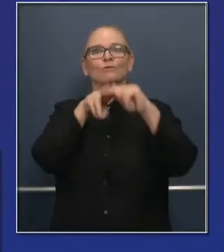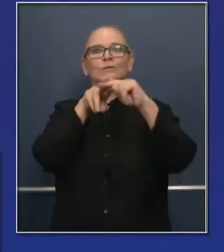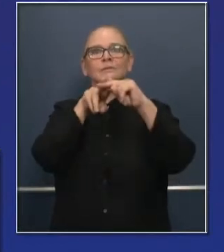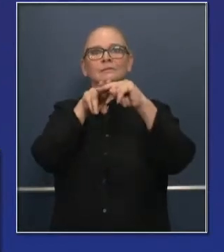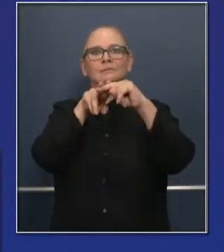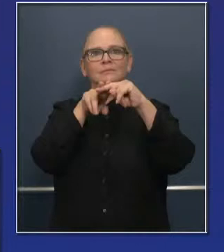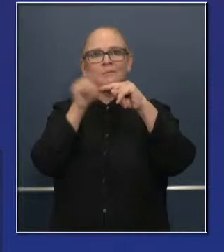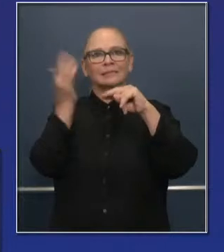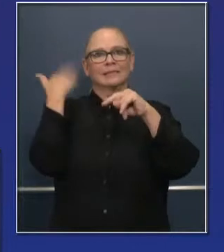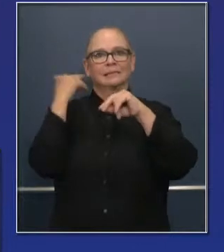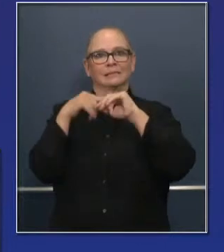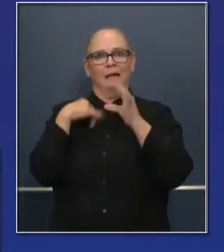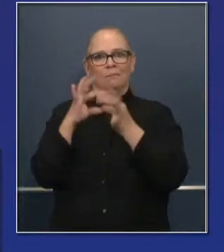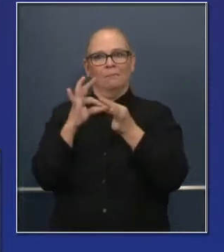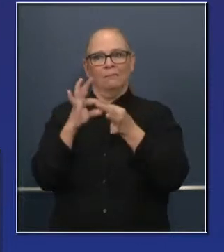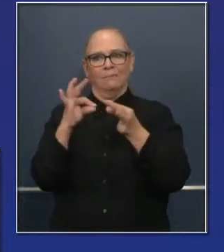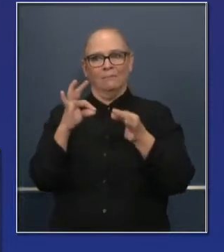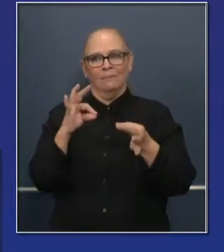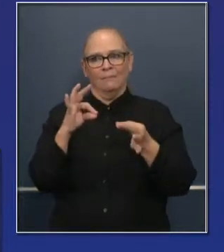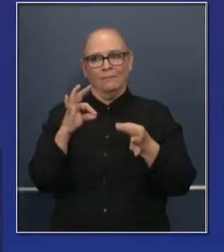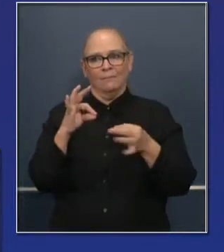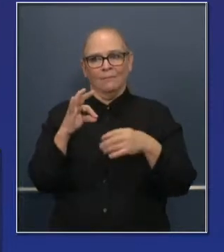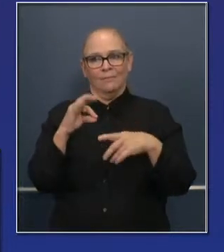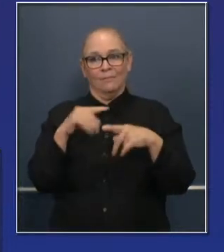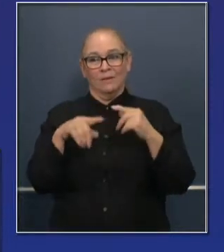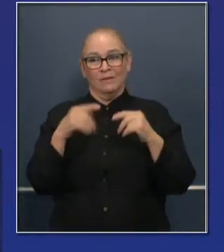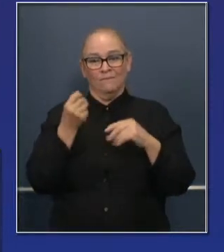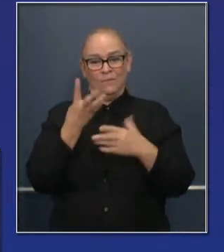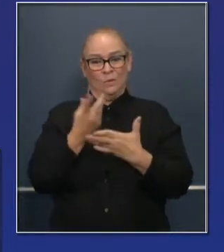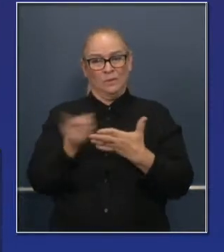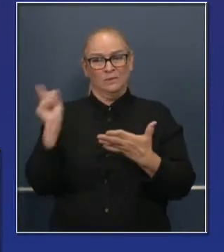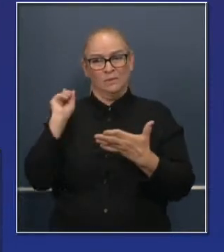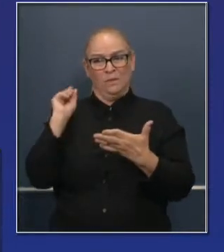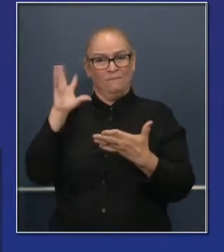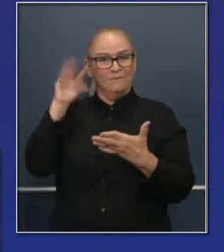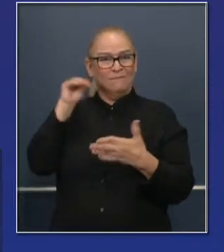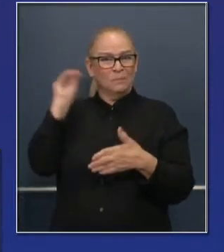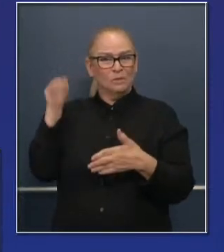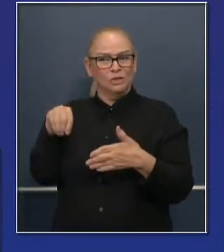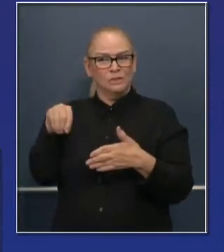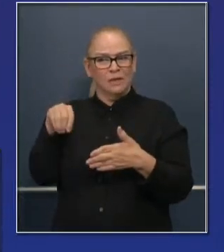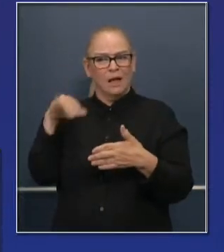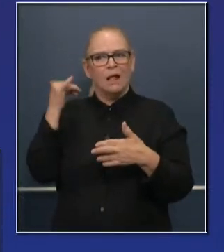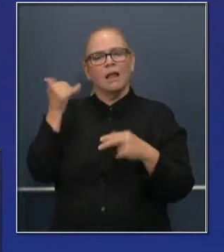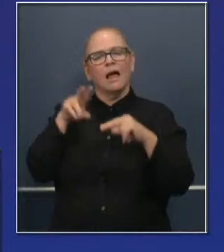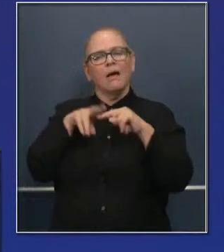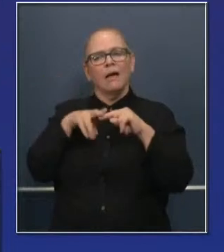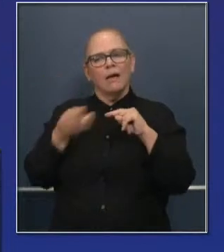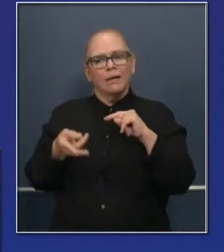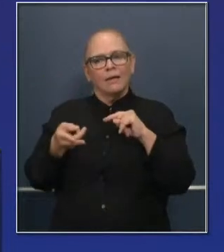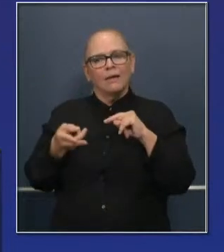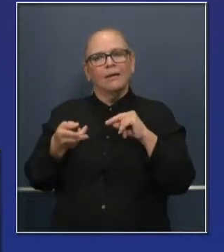as 50% a few weeks back over a 14-day period. So